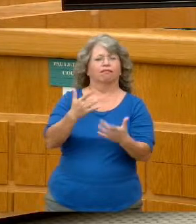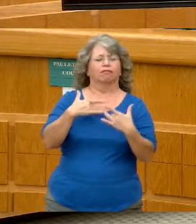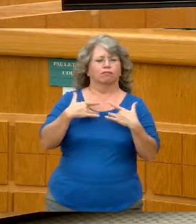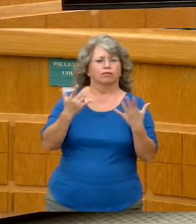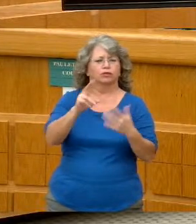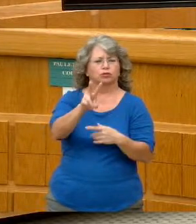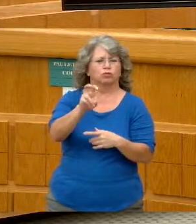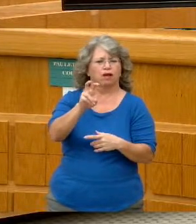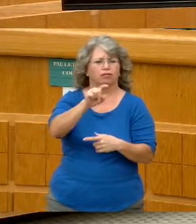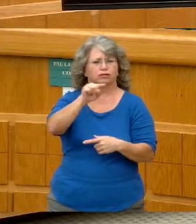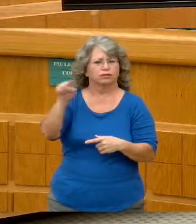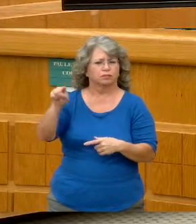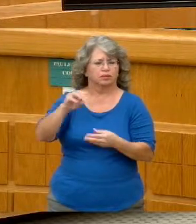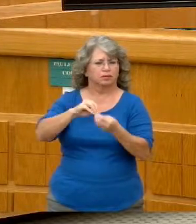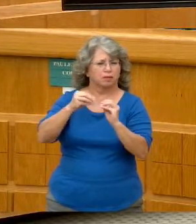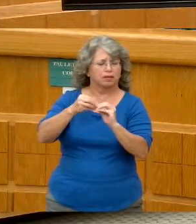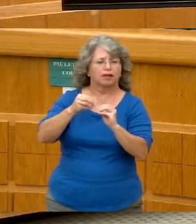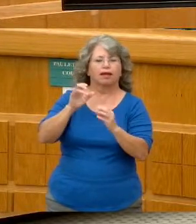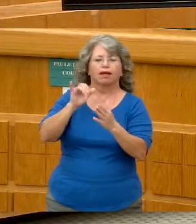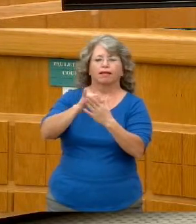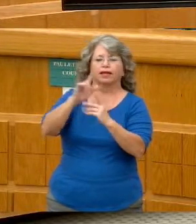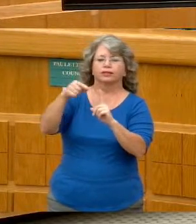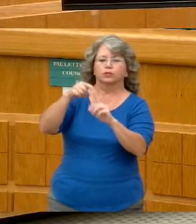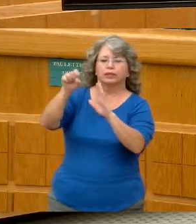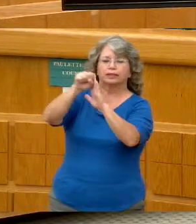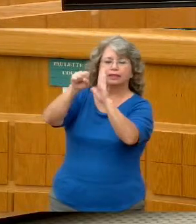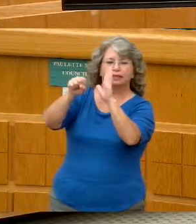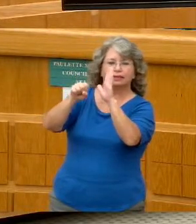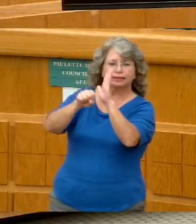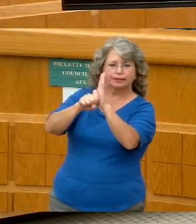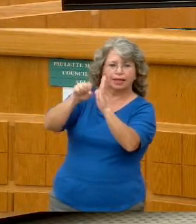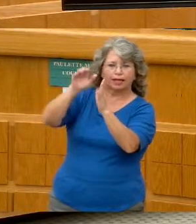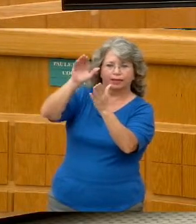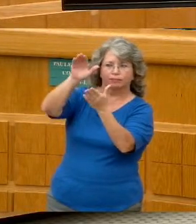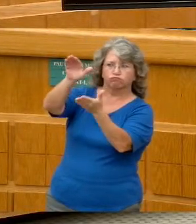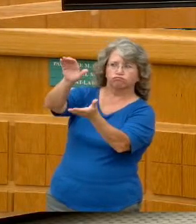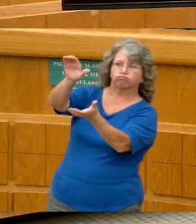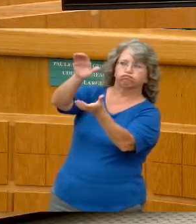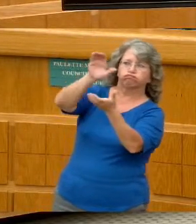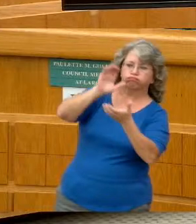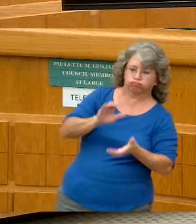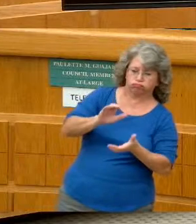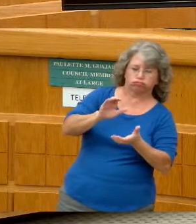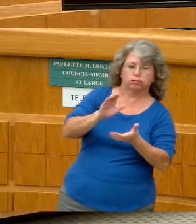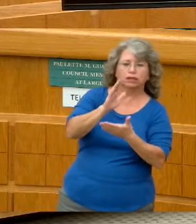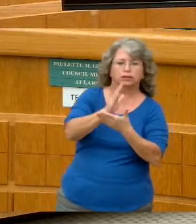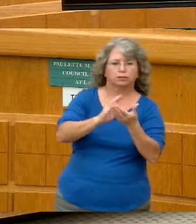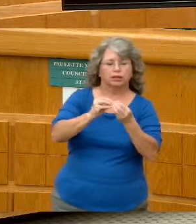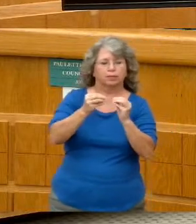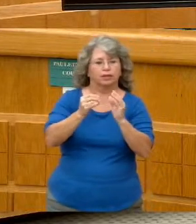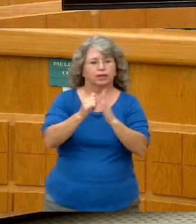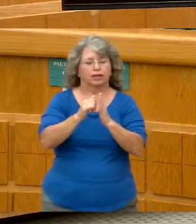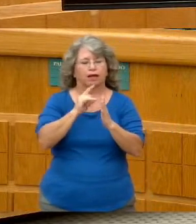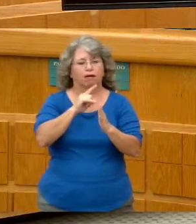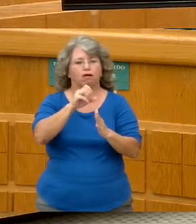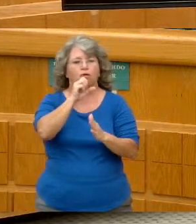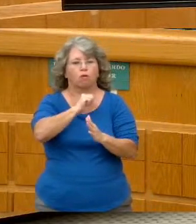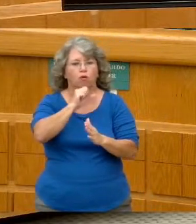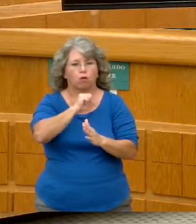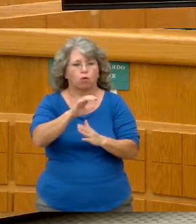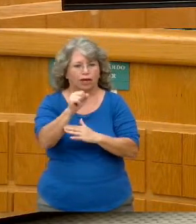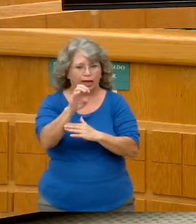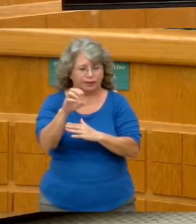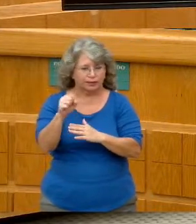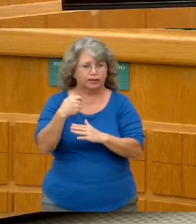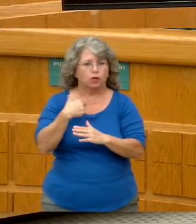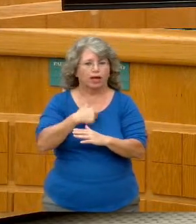when you see the state sends us additional cases that are old cases, and so we have to report them to be transparent to the